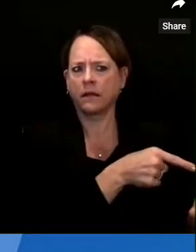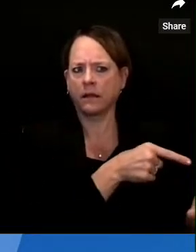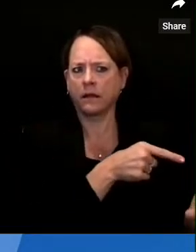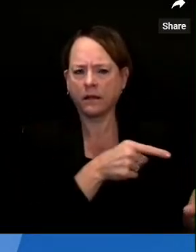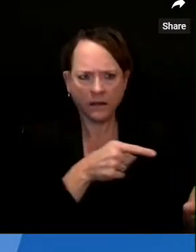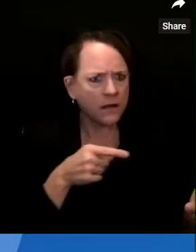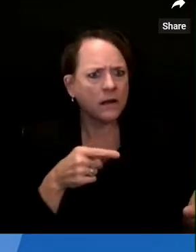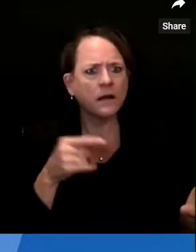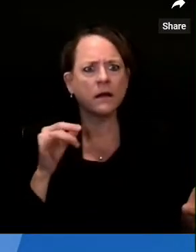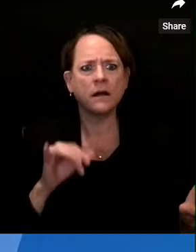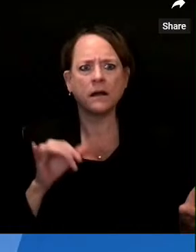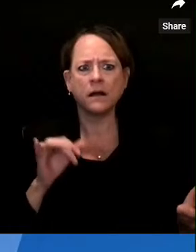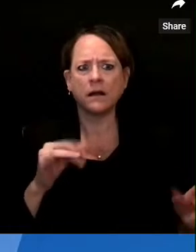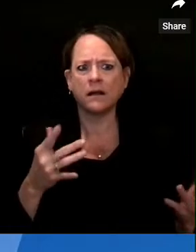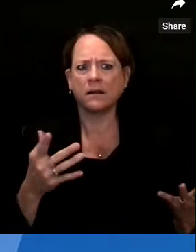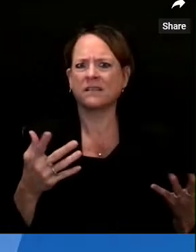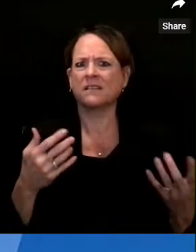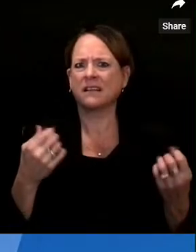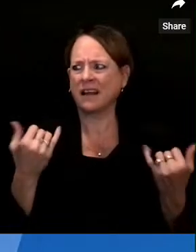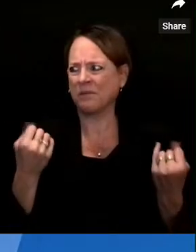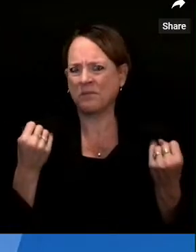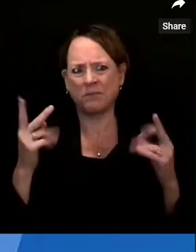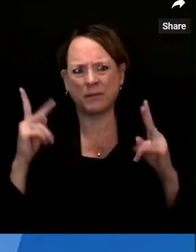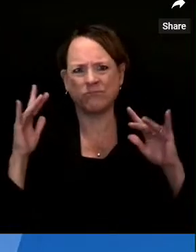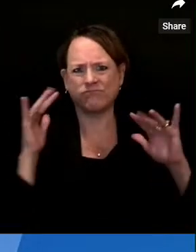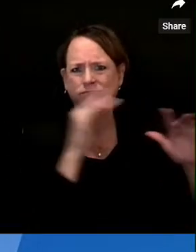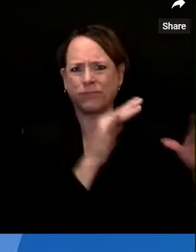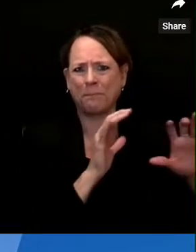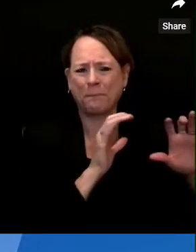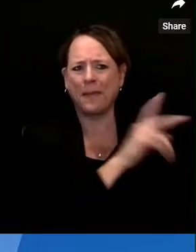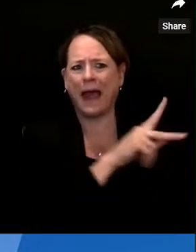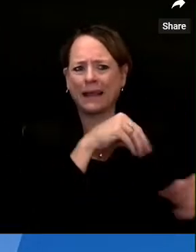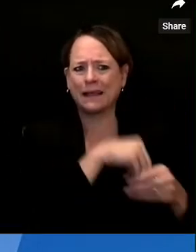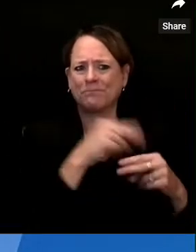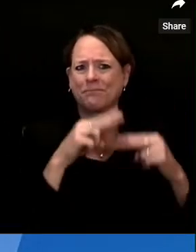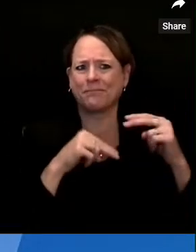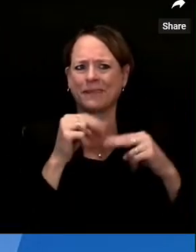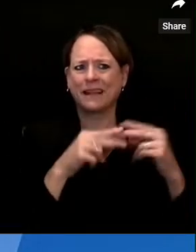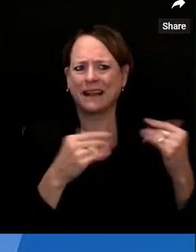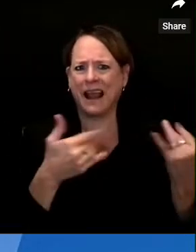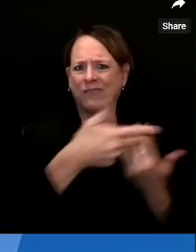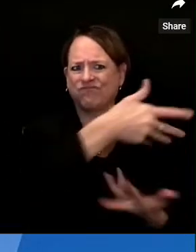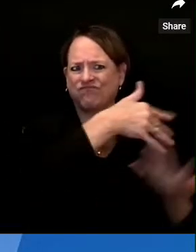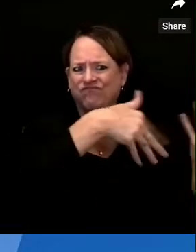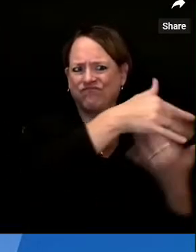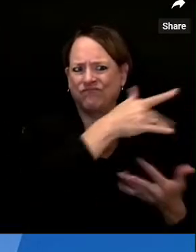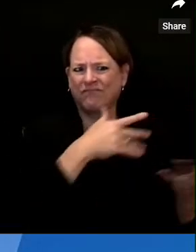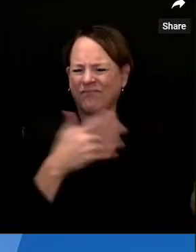were required to return, how many people, and why the decision was made now?